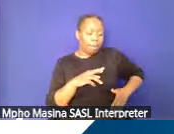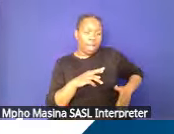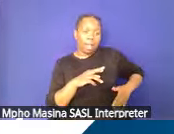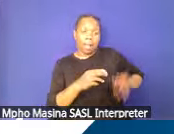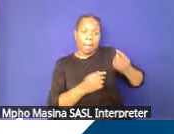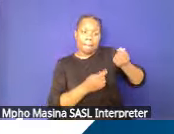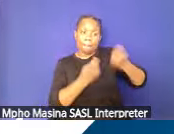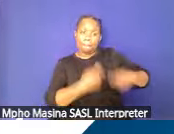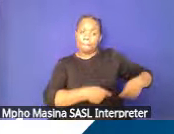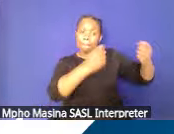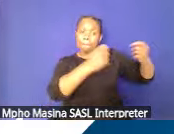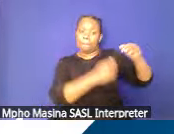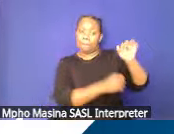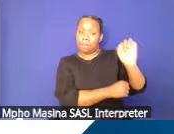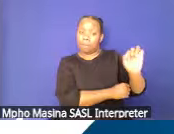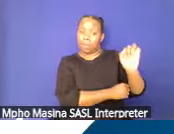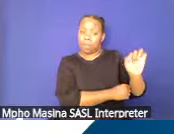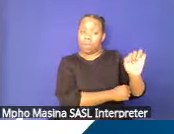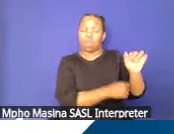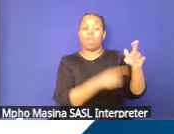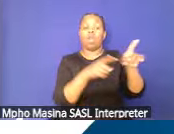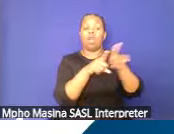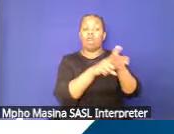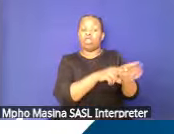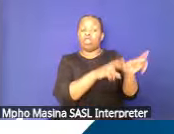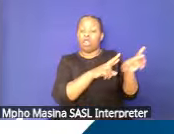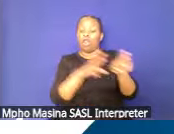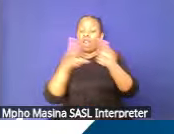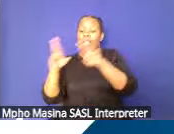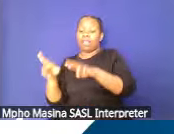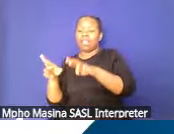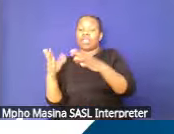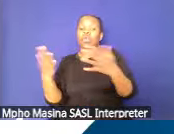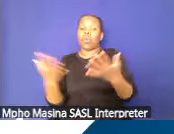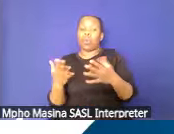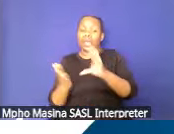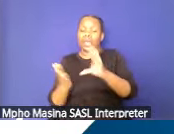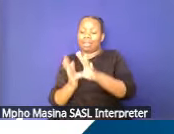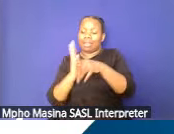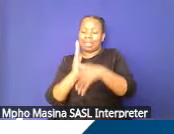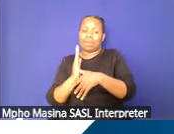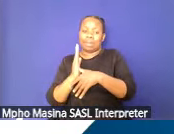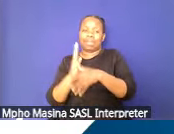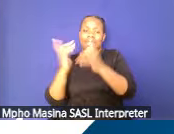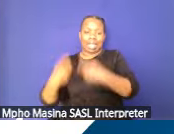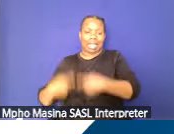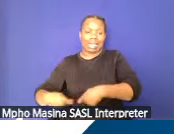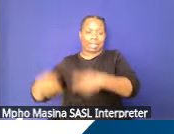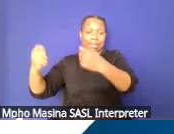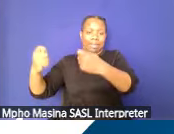expenses, and it refers to your disability expenses.